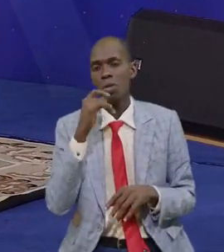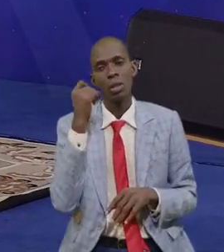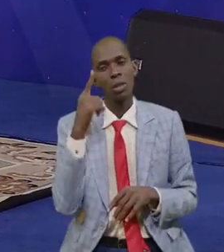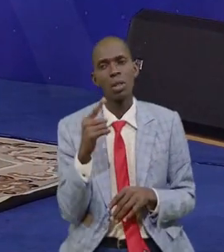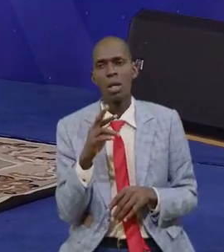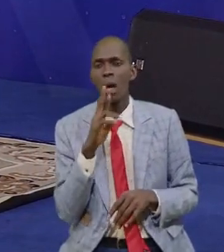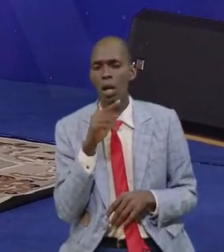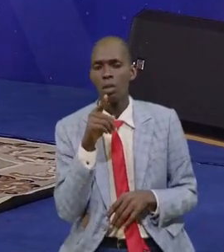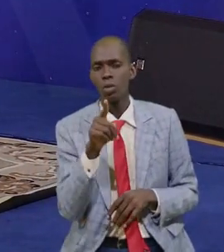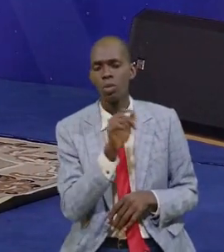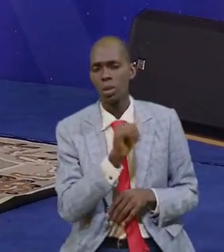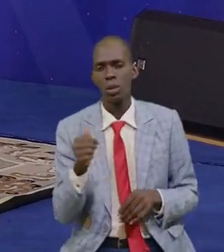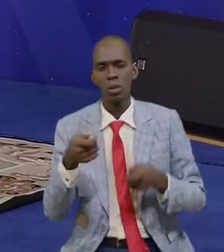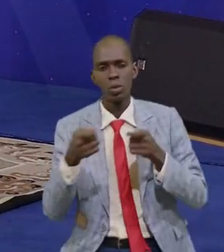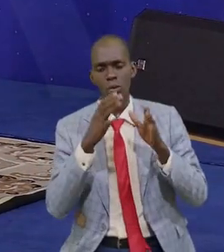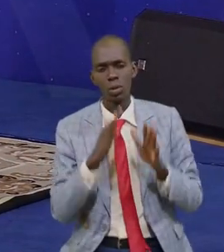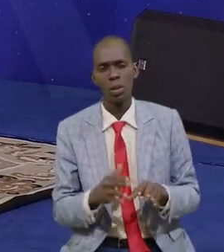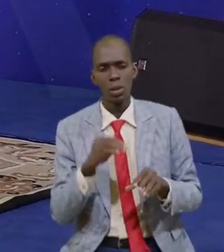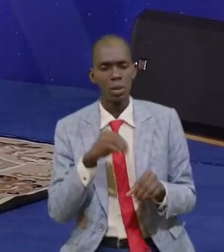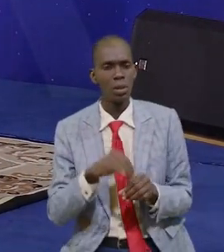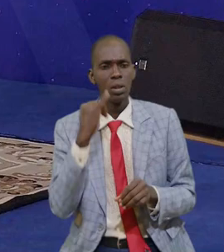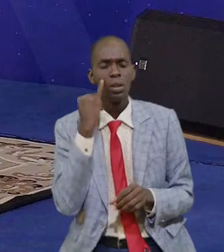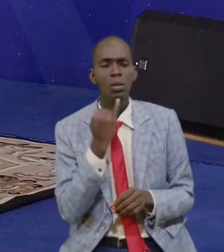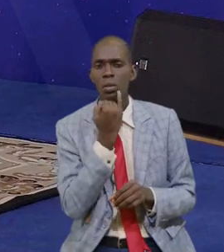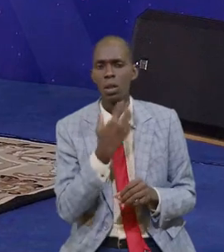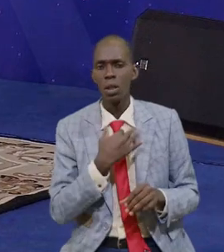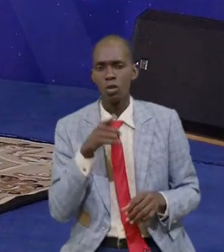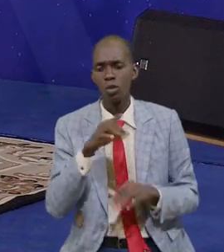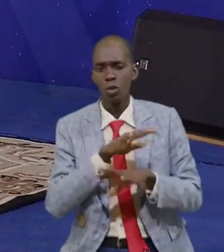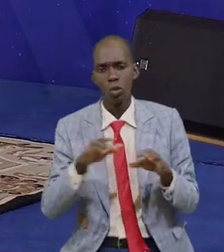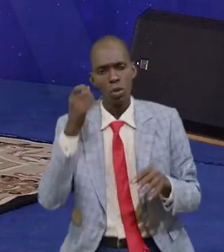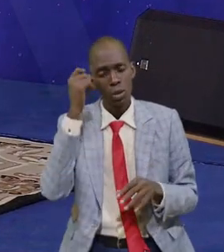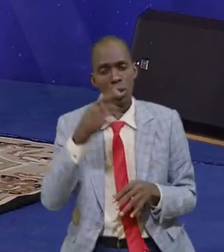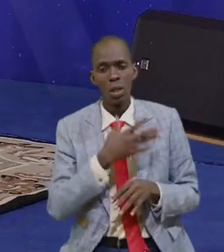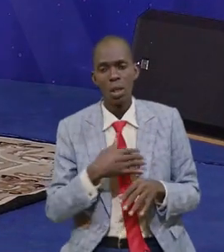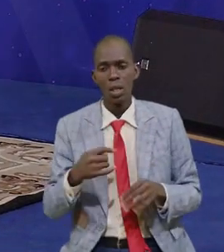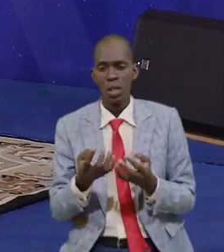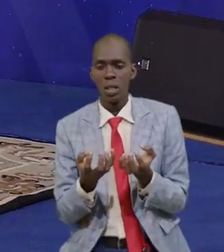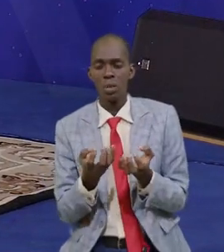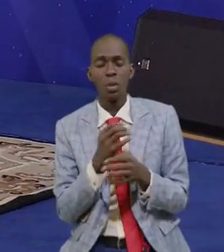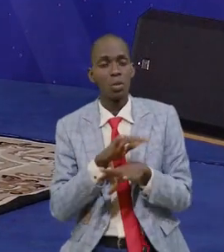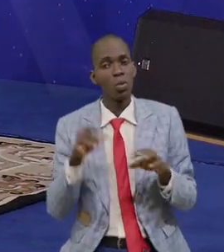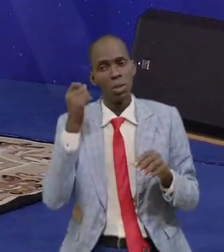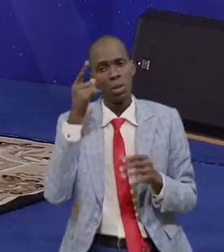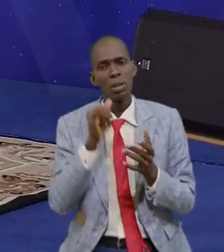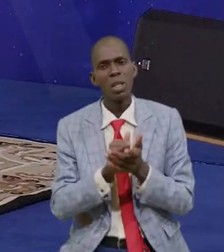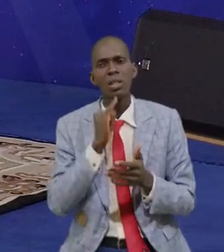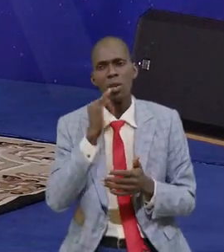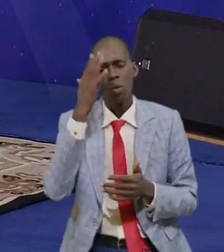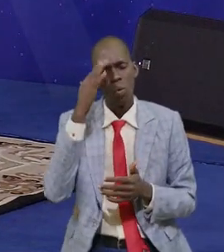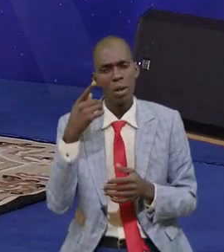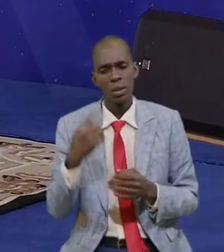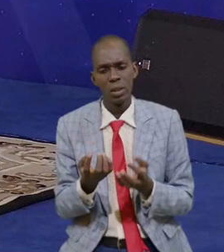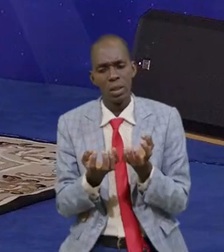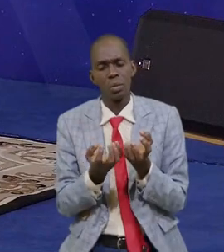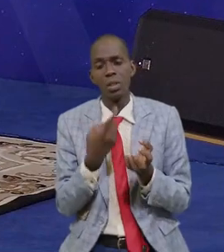Israel and you don't understand? And the leper did not understand. That's why the leper said, if it be